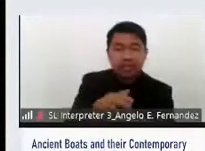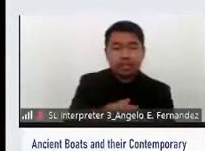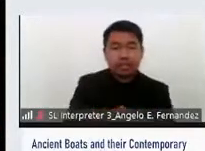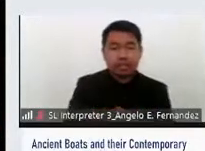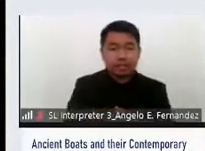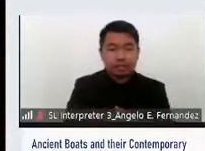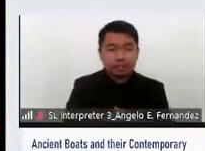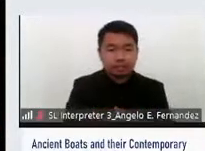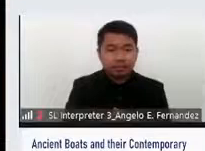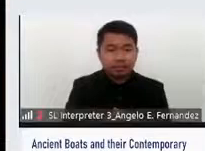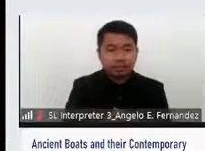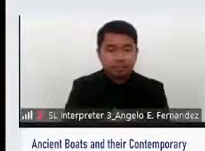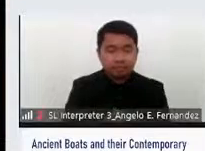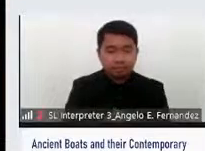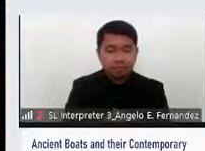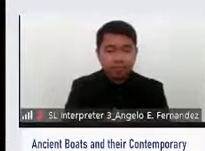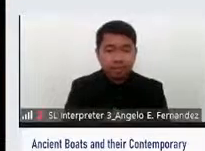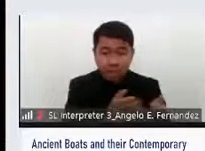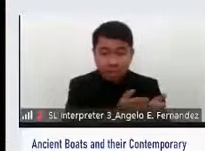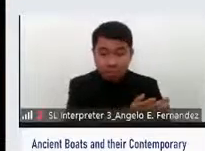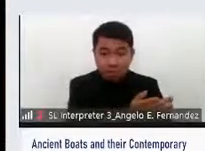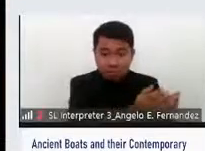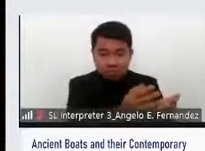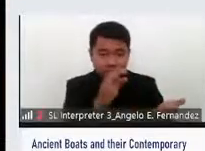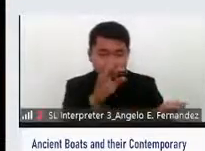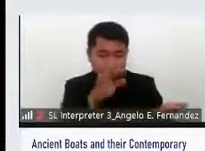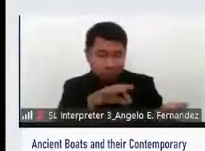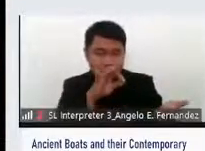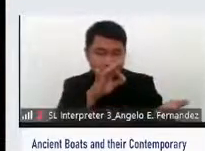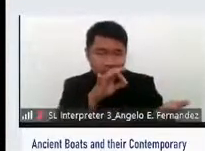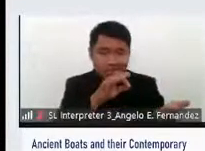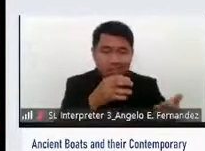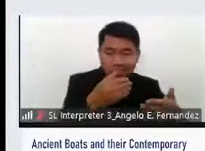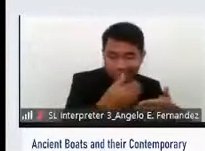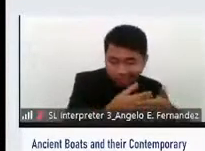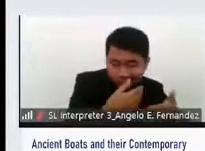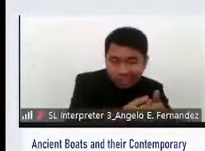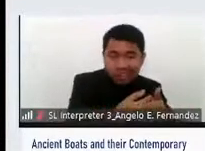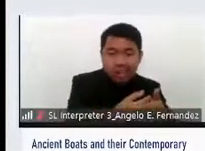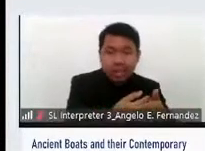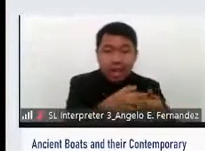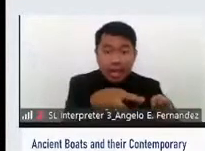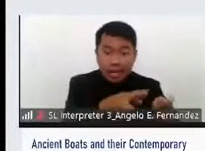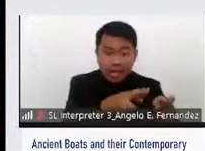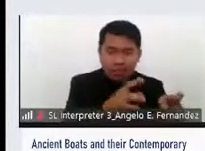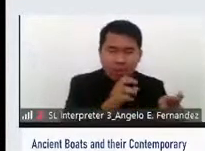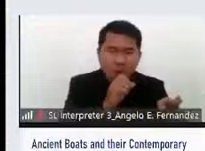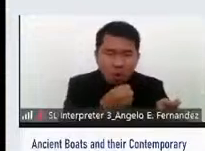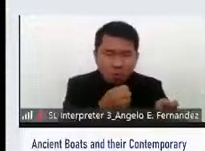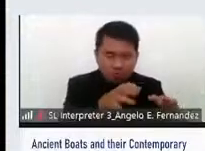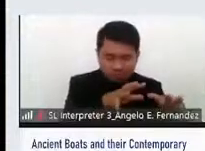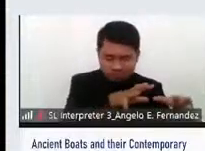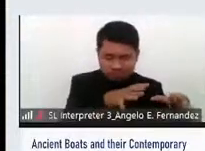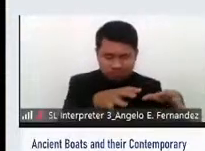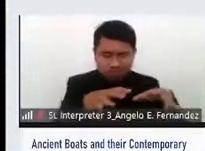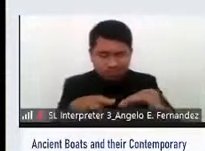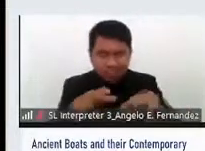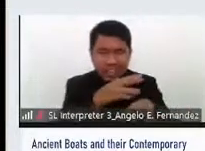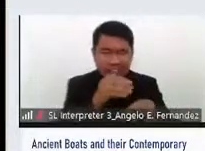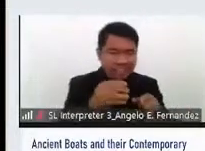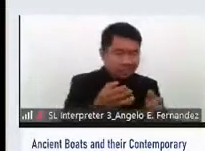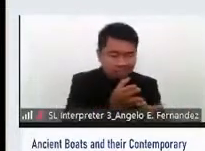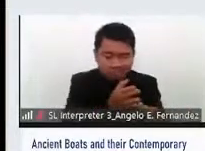The Butuan boats were found in what was likely an old river that later eroded and changed course. They were probably